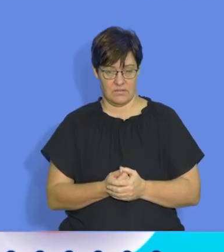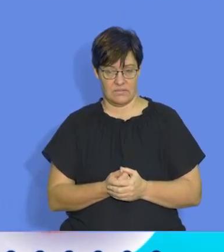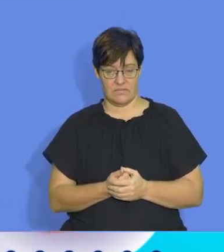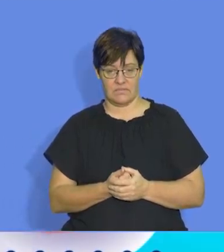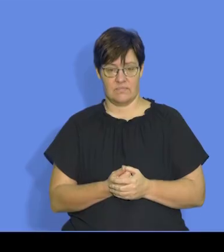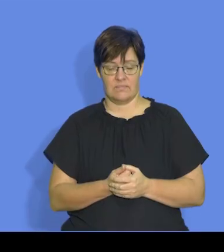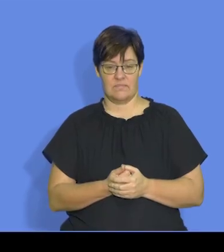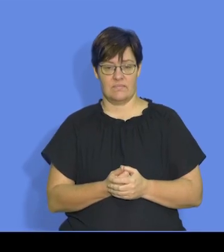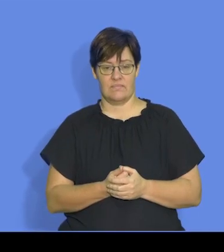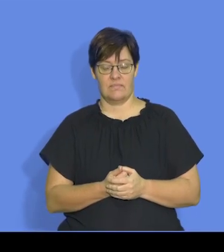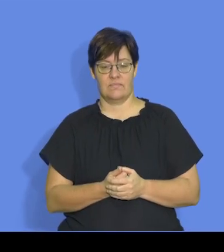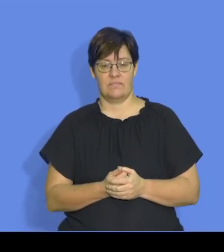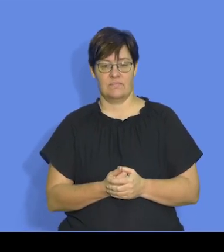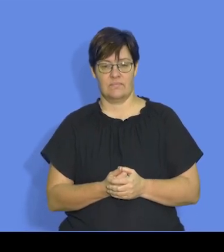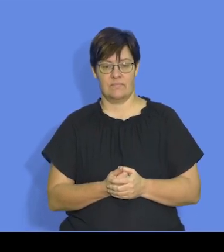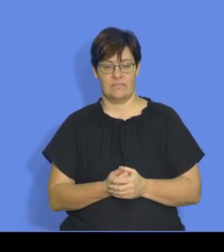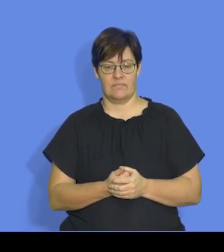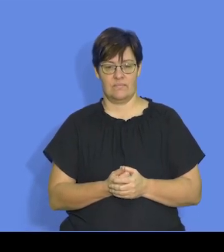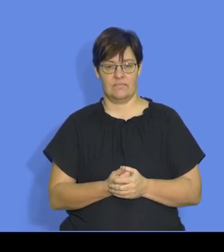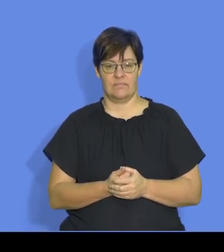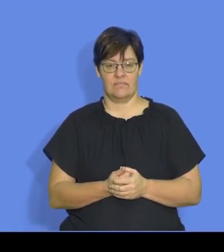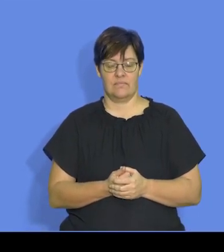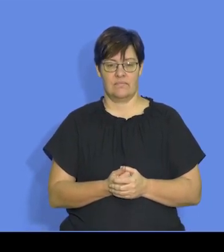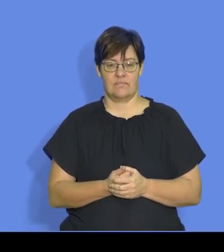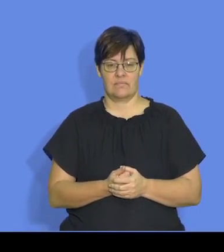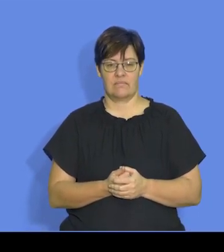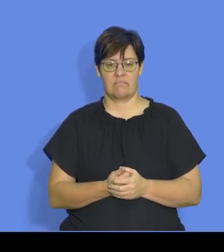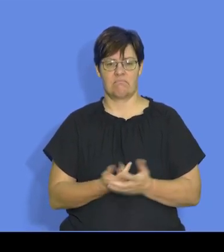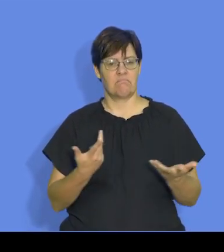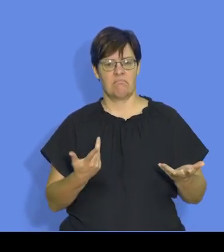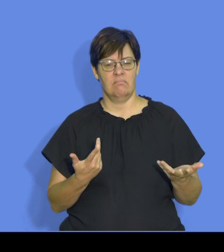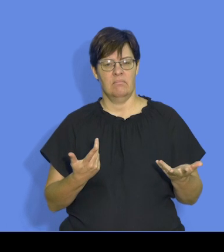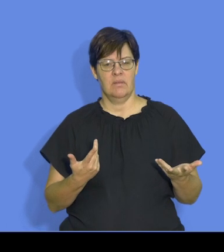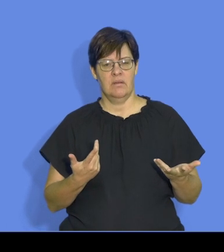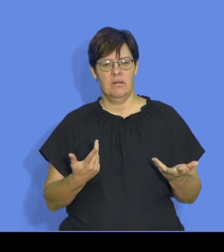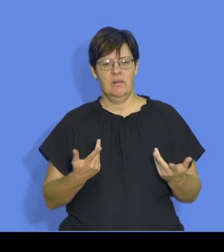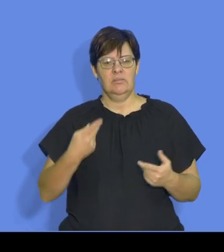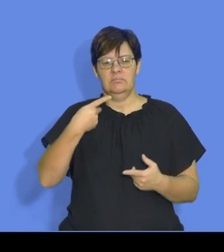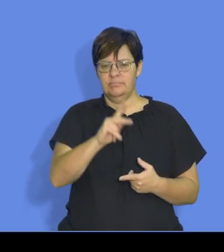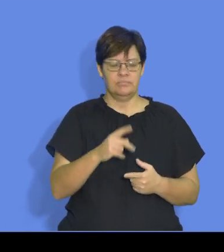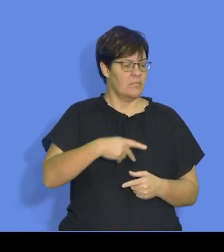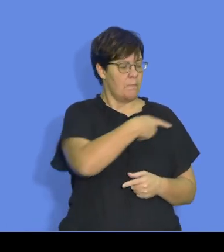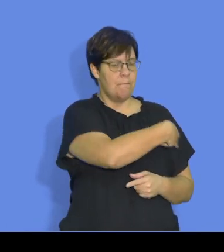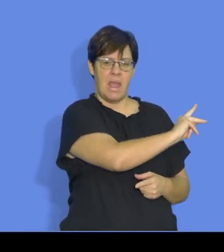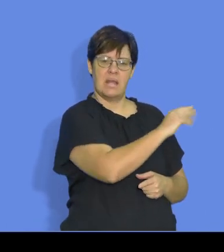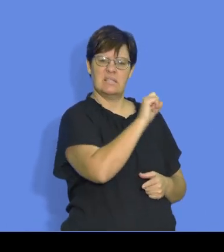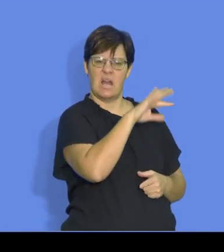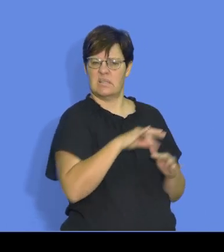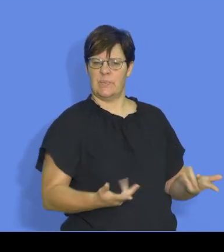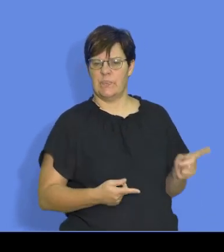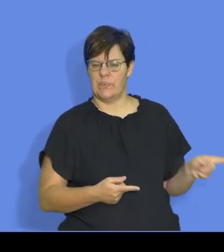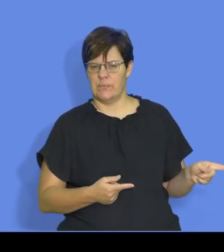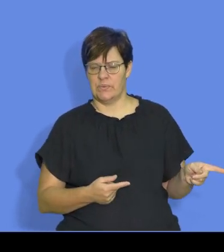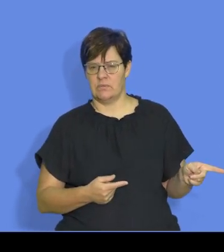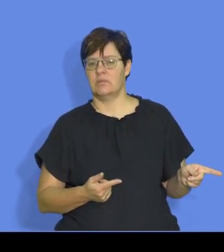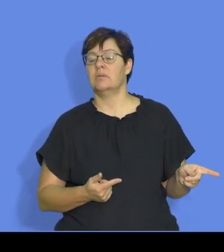collected. Okay, now, how do you make your payments to SARS? A